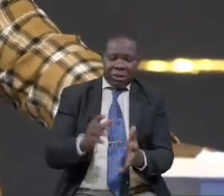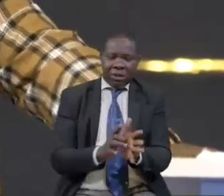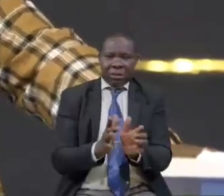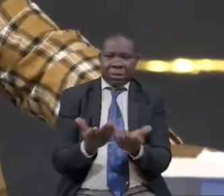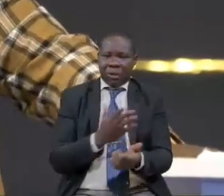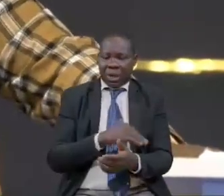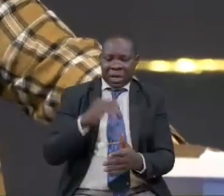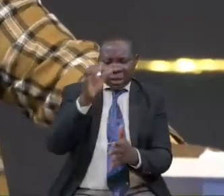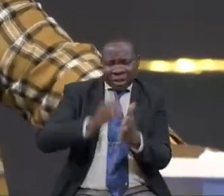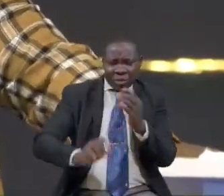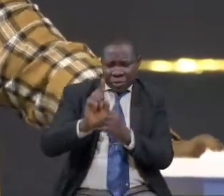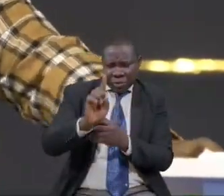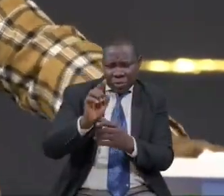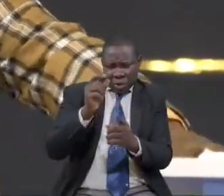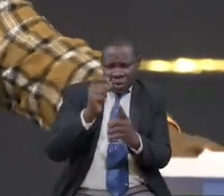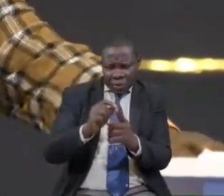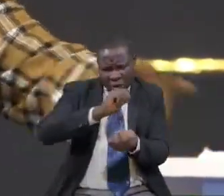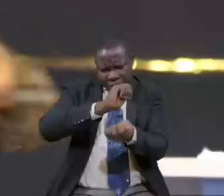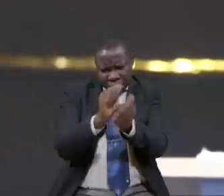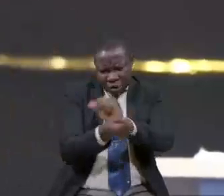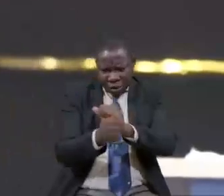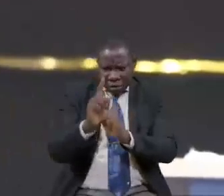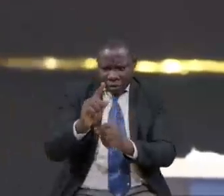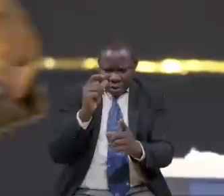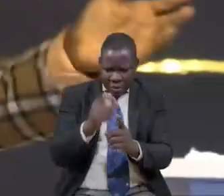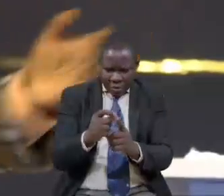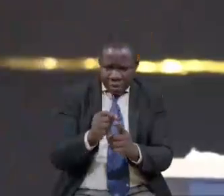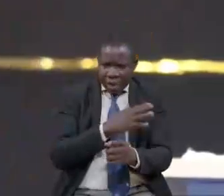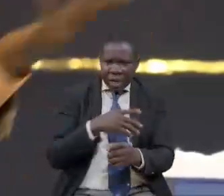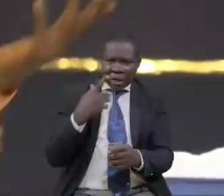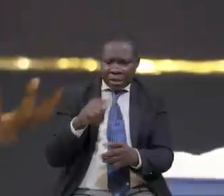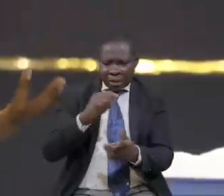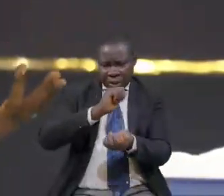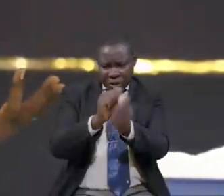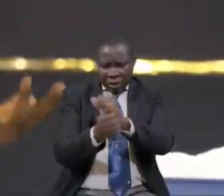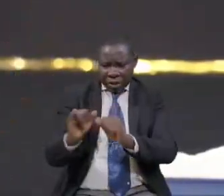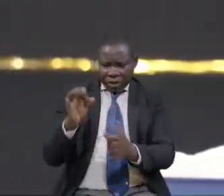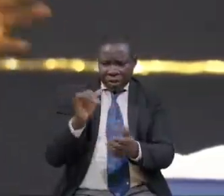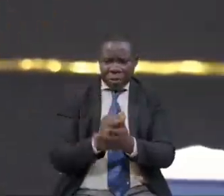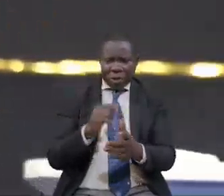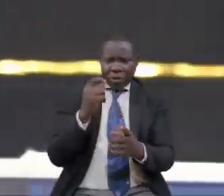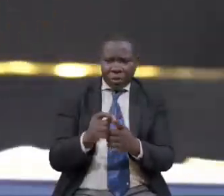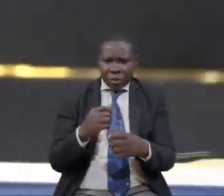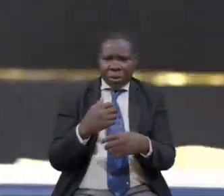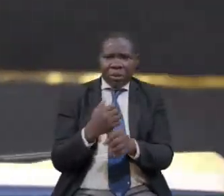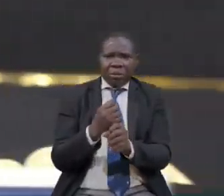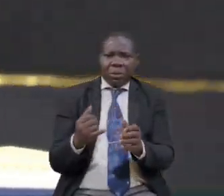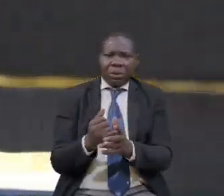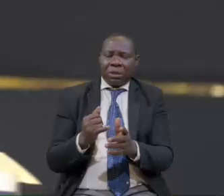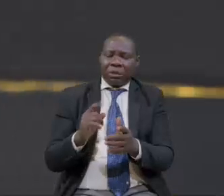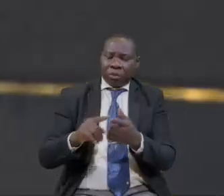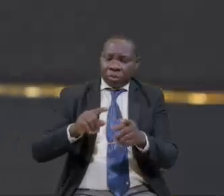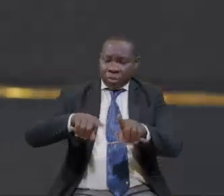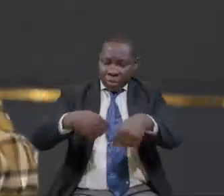word, changed one word. And the changing of that word makes you to go astray. If you follow that, look at